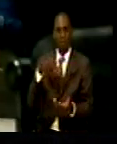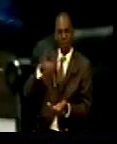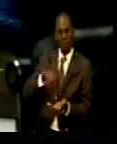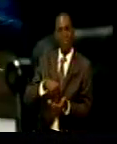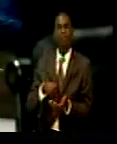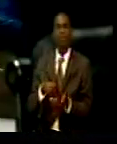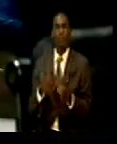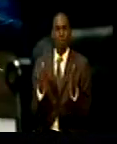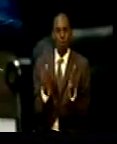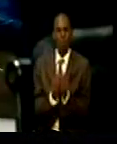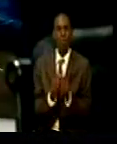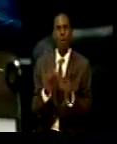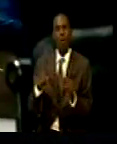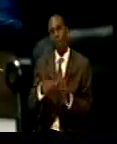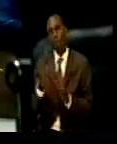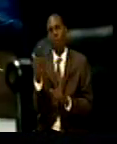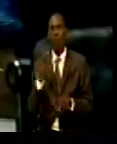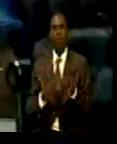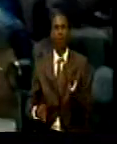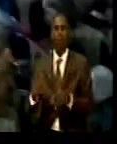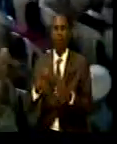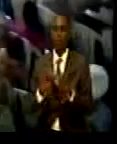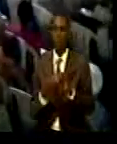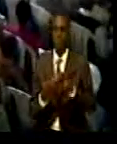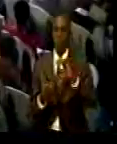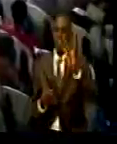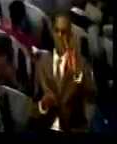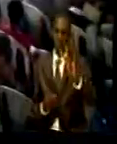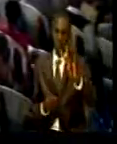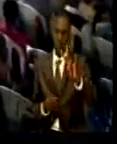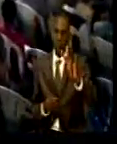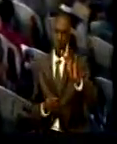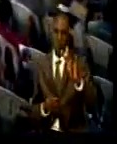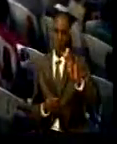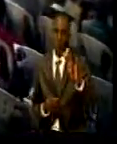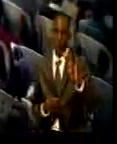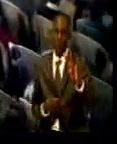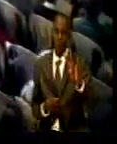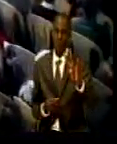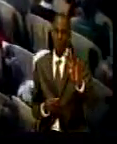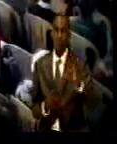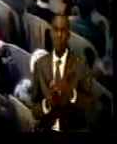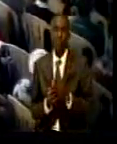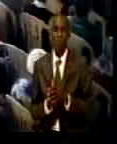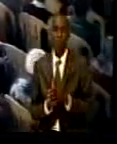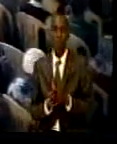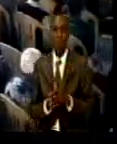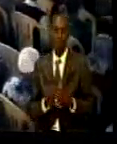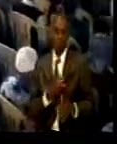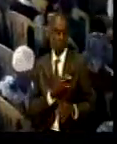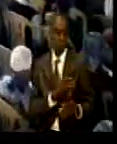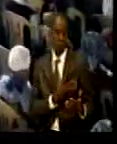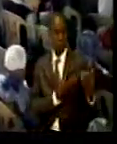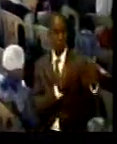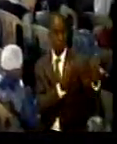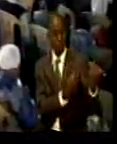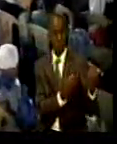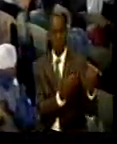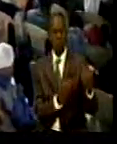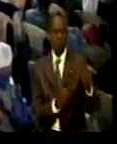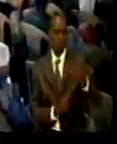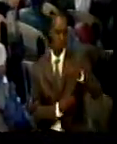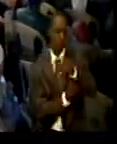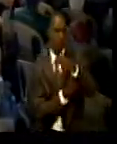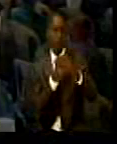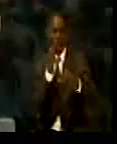we stand with other people. Number seven is distinctly. Courageously, supportively,